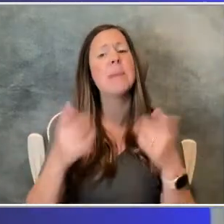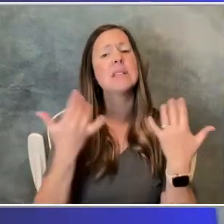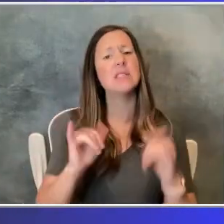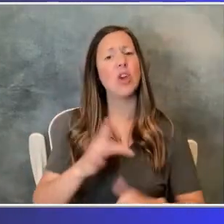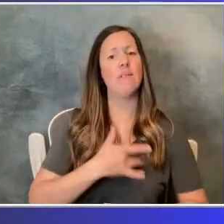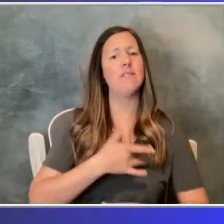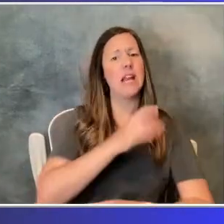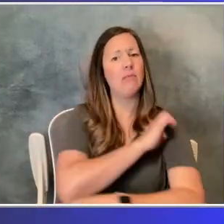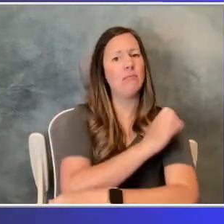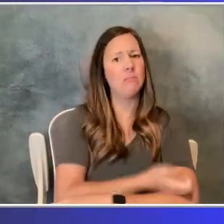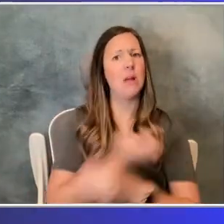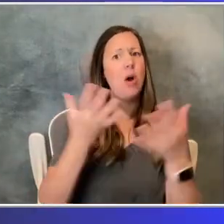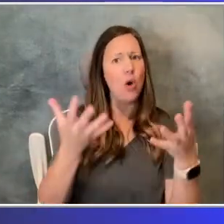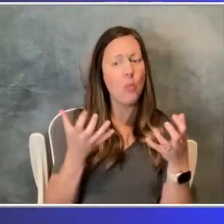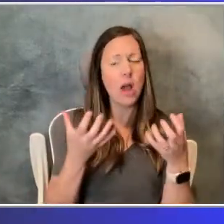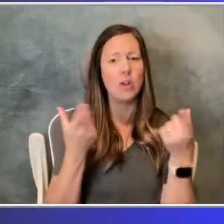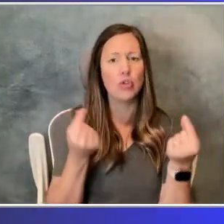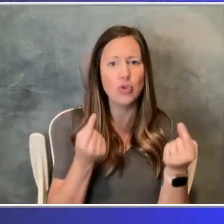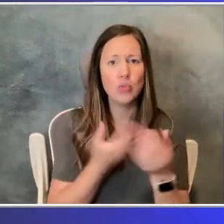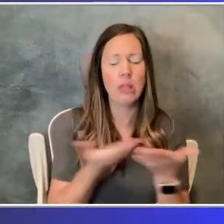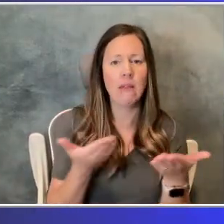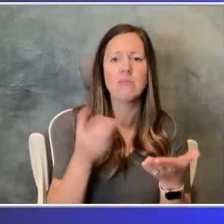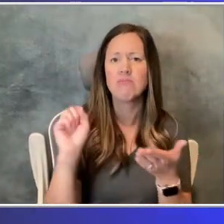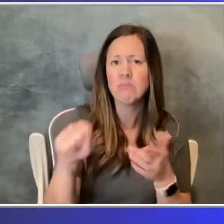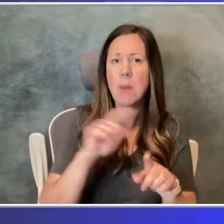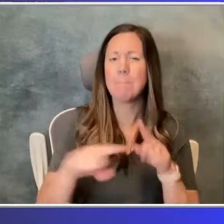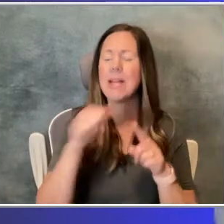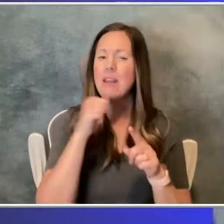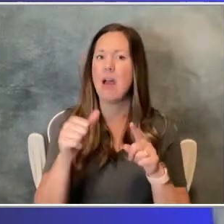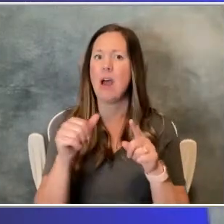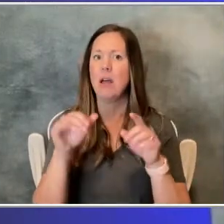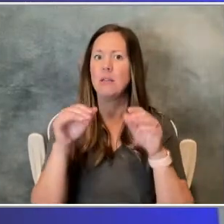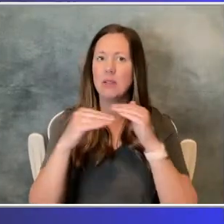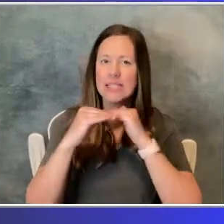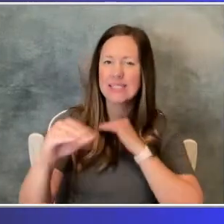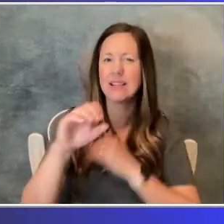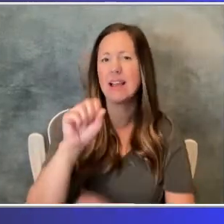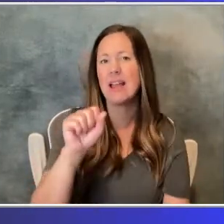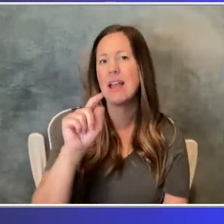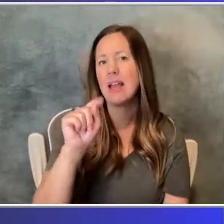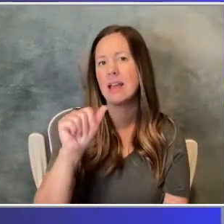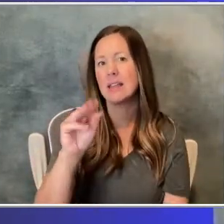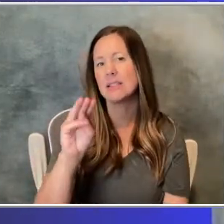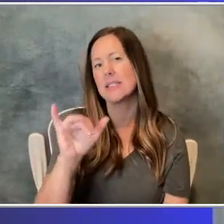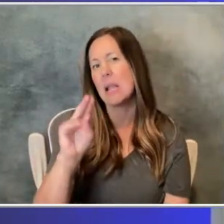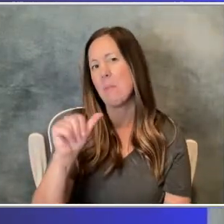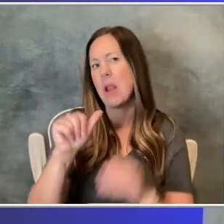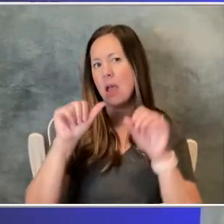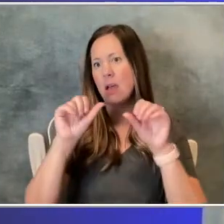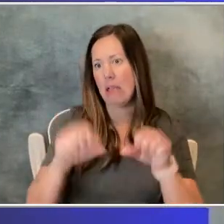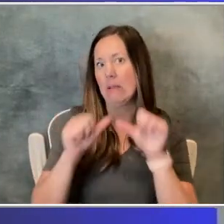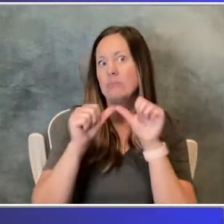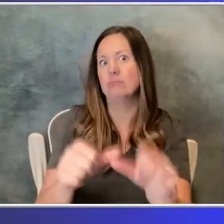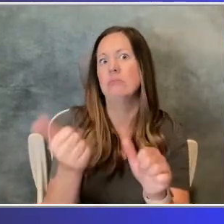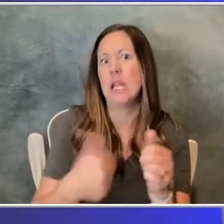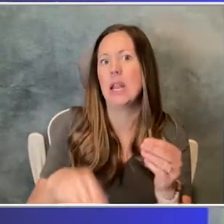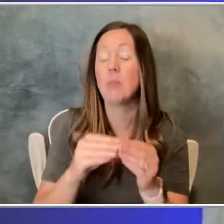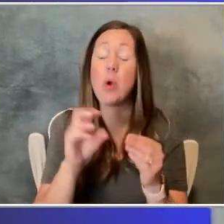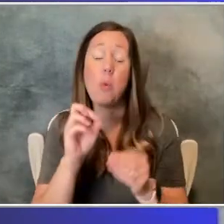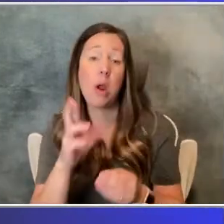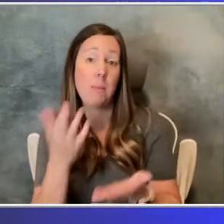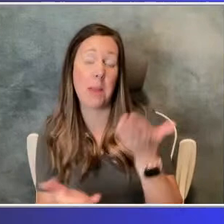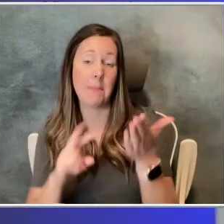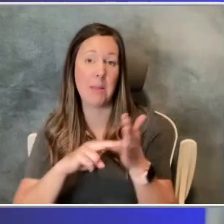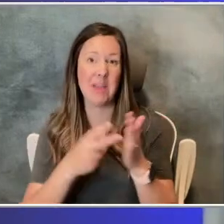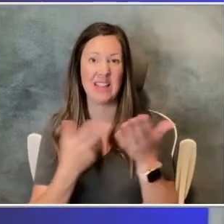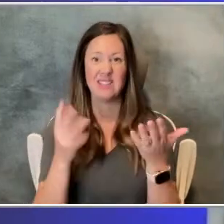do stuff, they are doing stuff, they just don't have the stamina to keep up anymore? Or is it I just don't have that inertia,